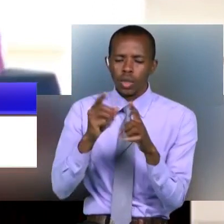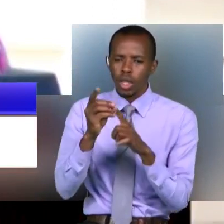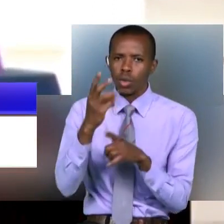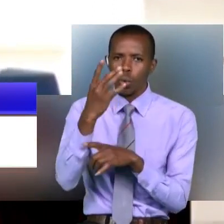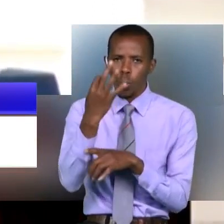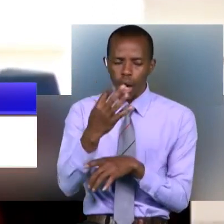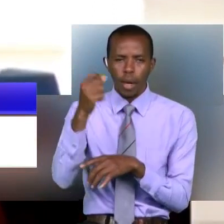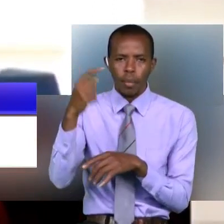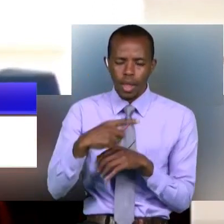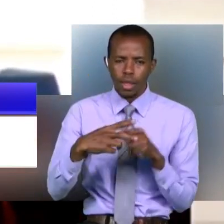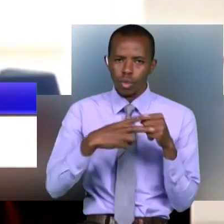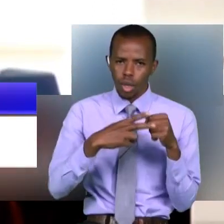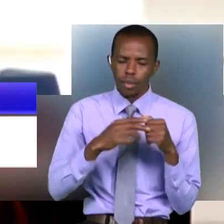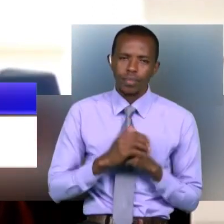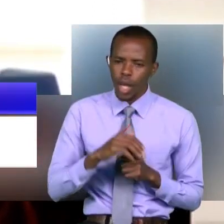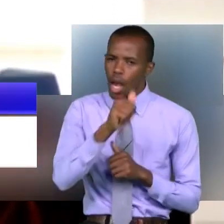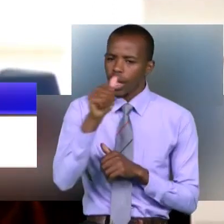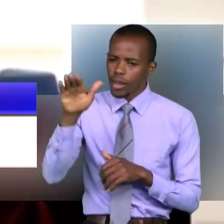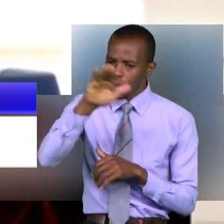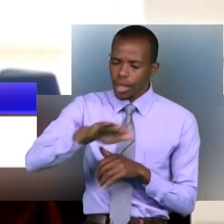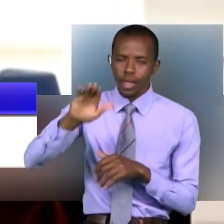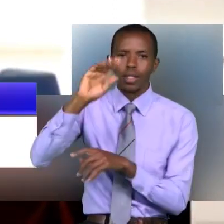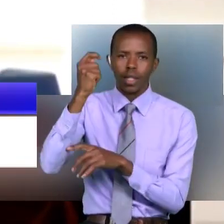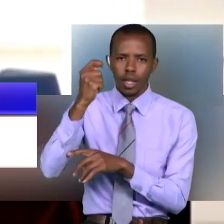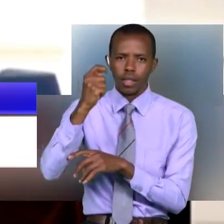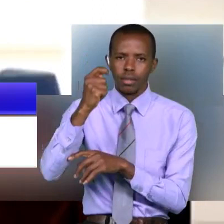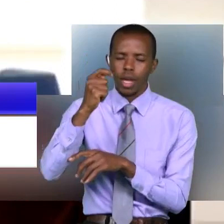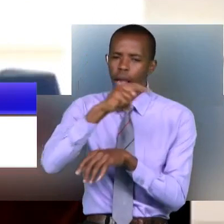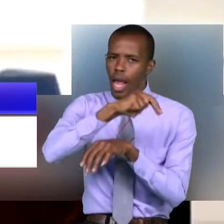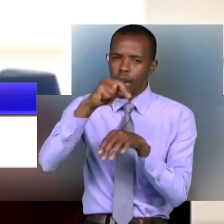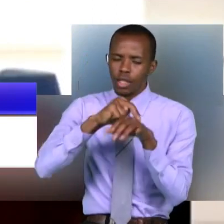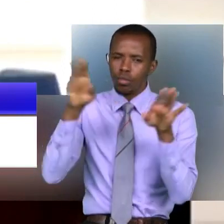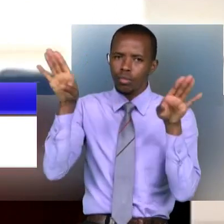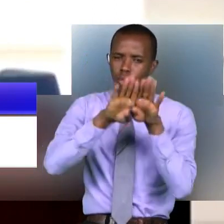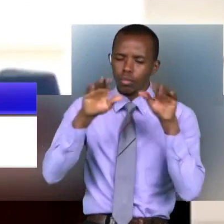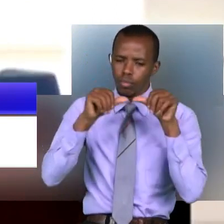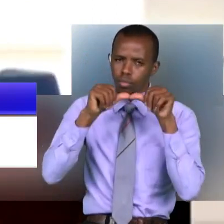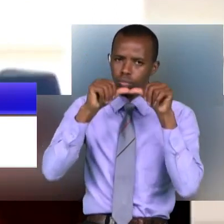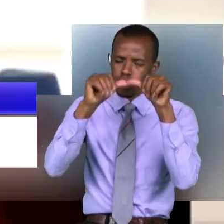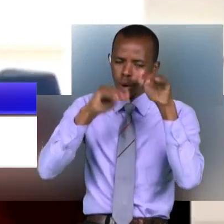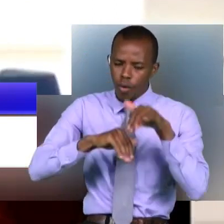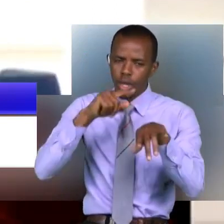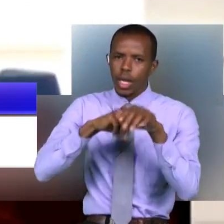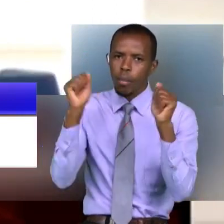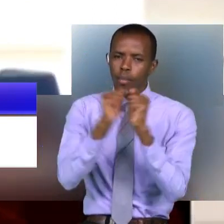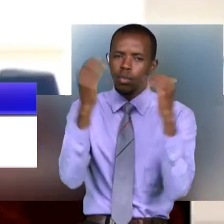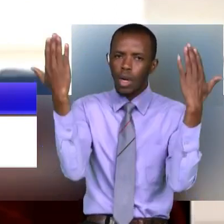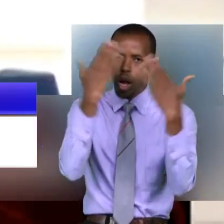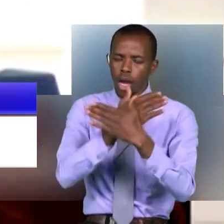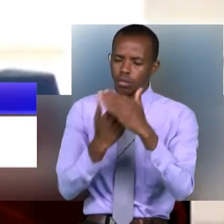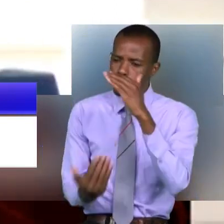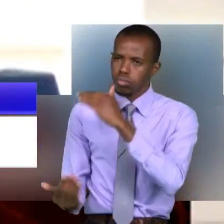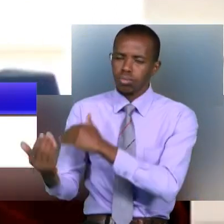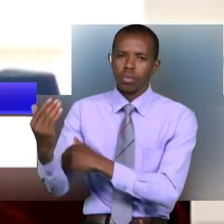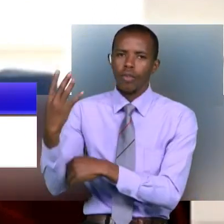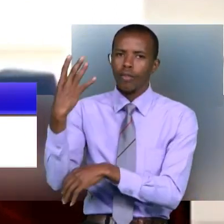2021. That for the rest of the territory of the Republic of Kenya, the nationwide curfew shall continue to be observed from 10 p.m. to 4